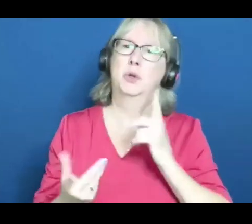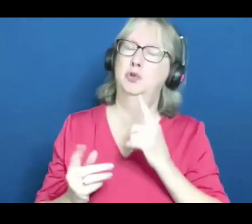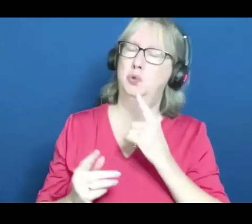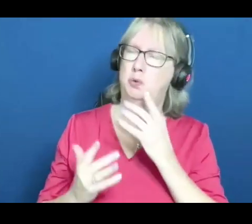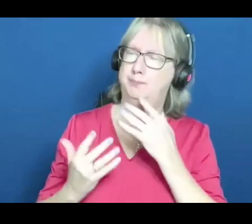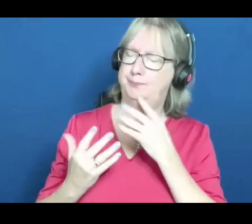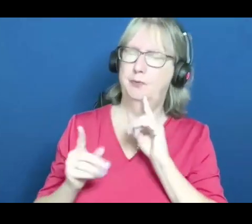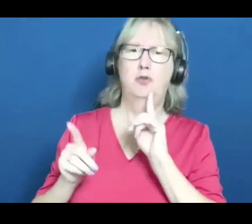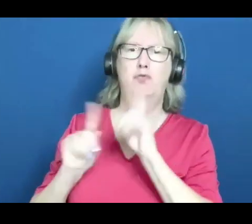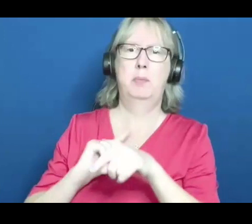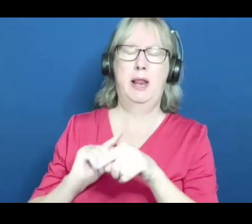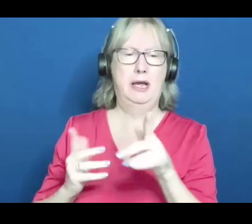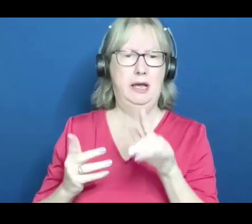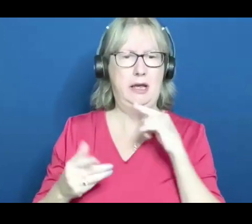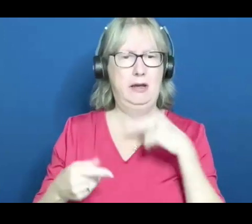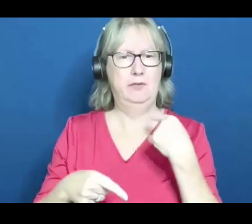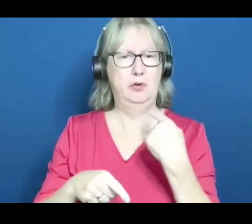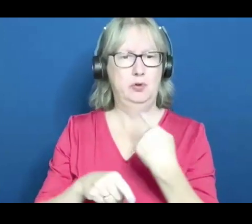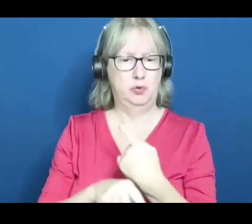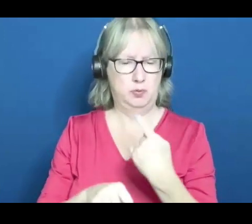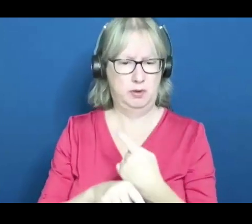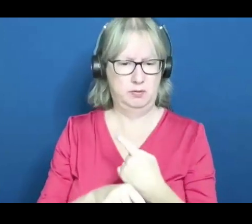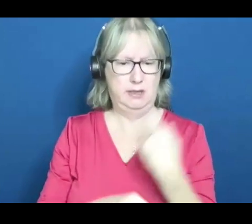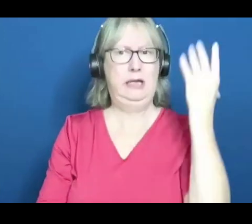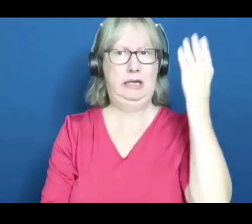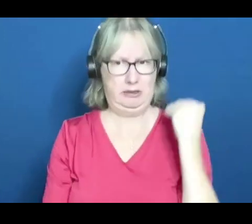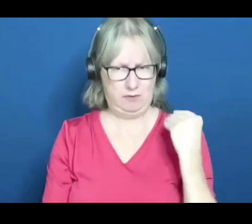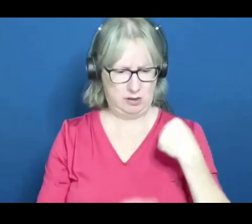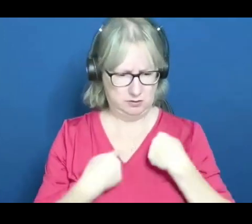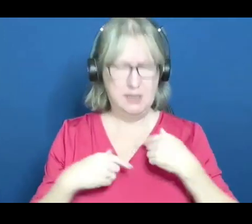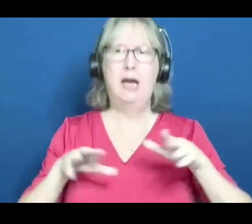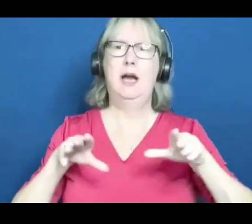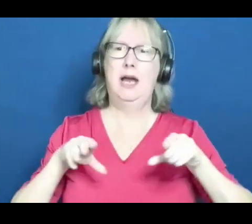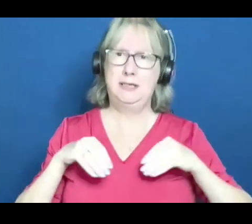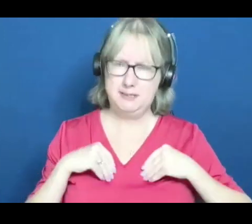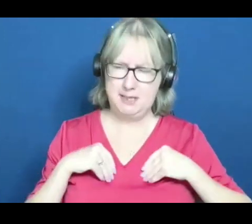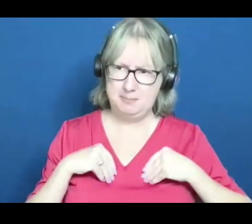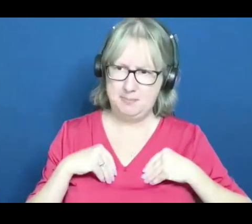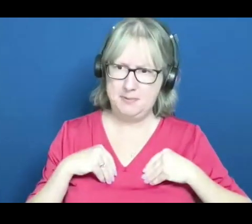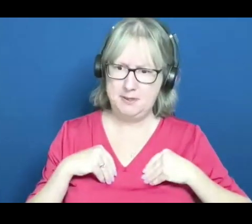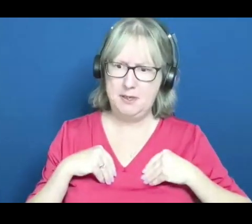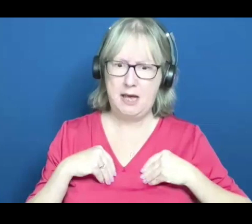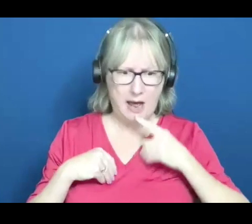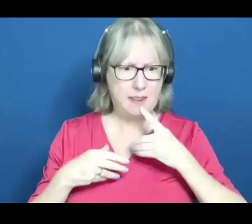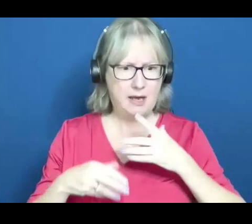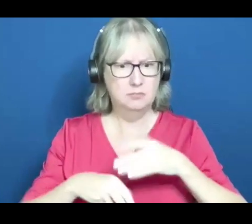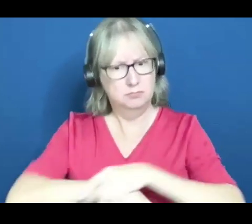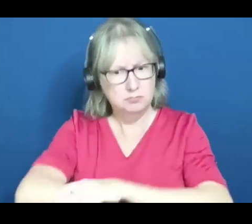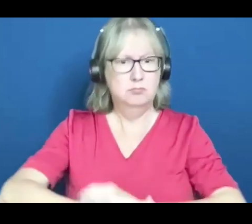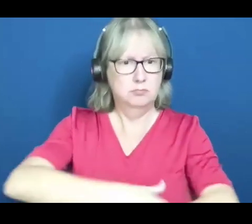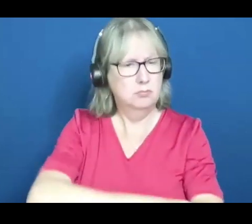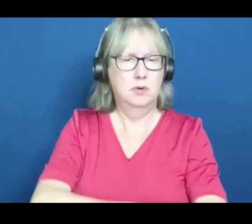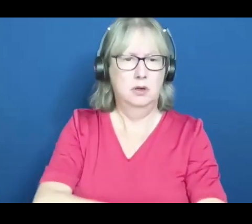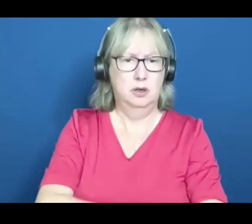the journey to understanding you've got a hearing loss, accepting it, and then actually doing something about it. It can be a long and